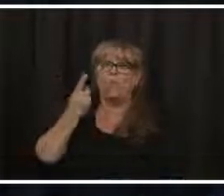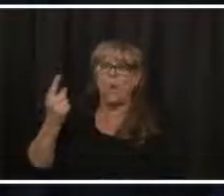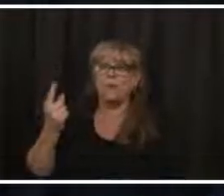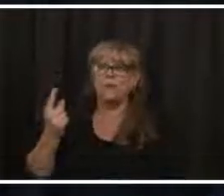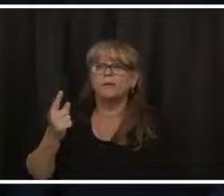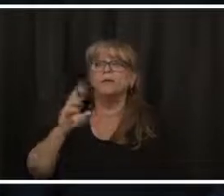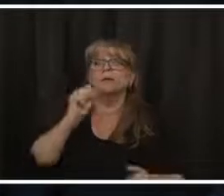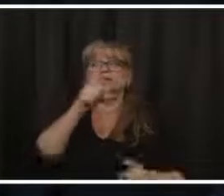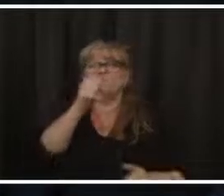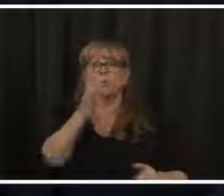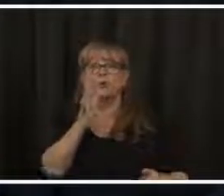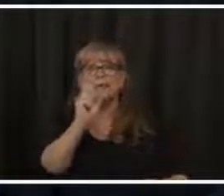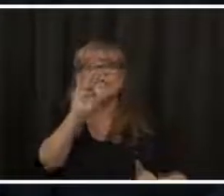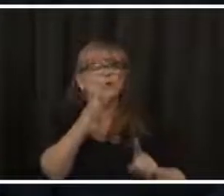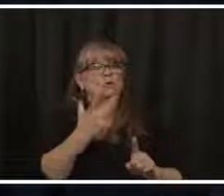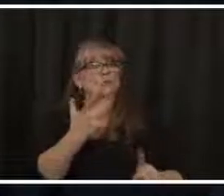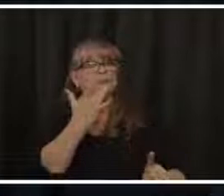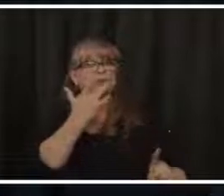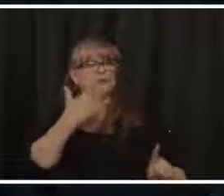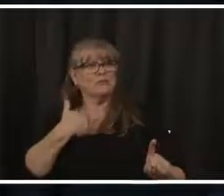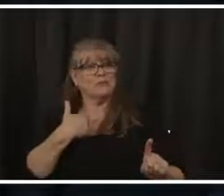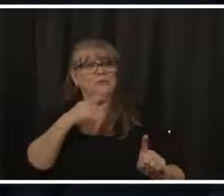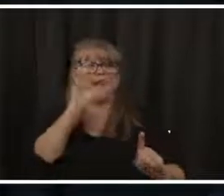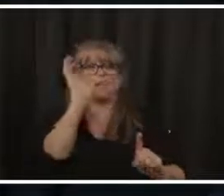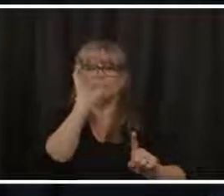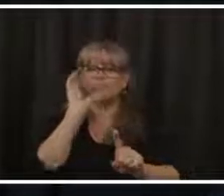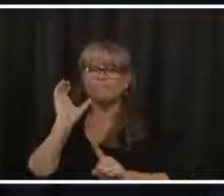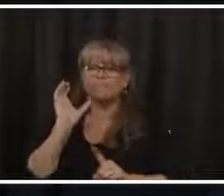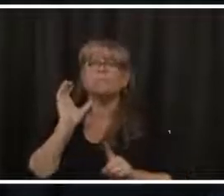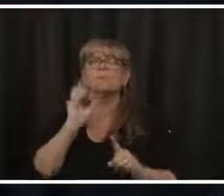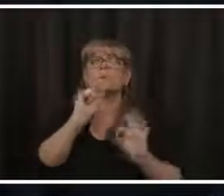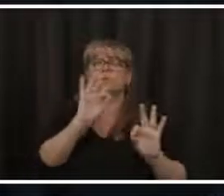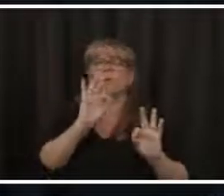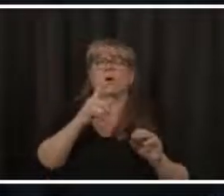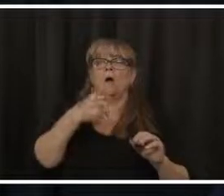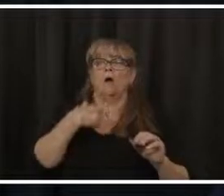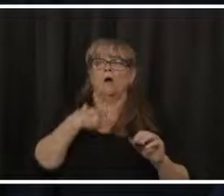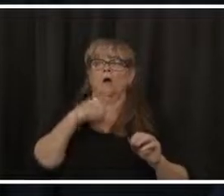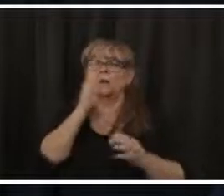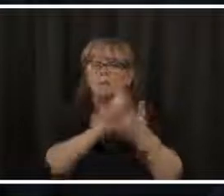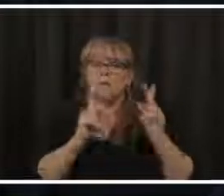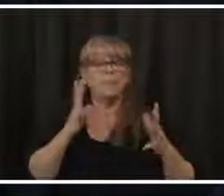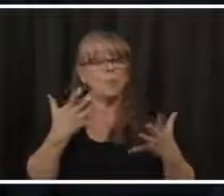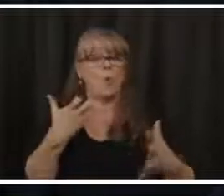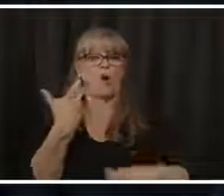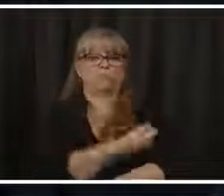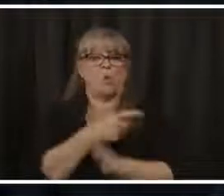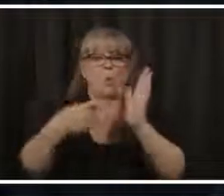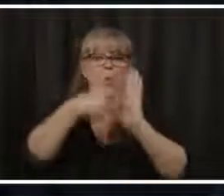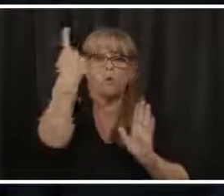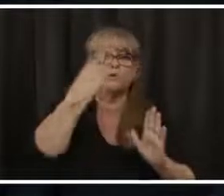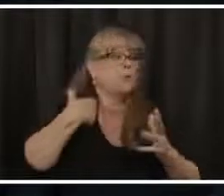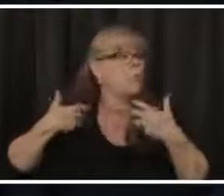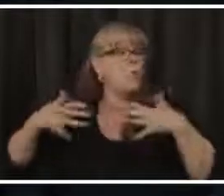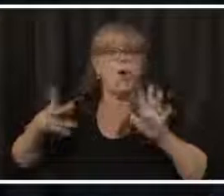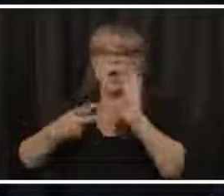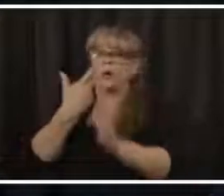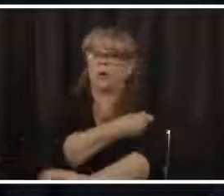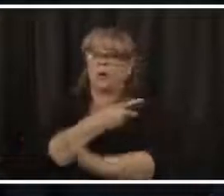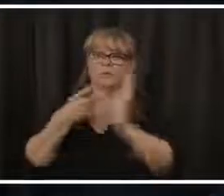they're all highly effective. They all work. But I understand some people want one instead of two, and we'll follow up with you with sites that are doing J&J over the next